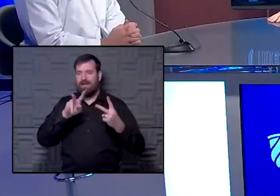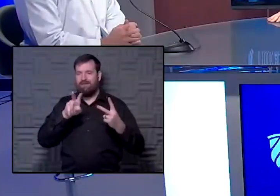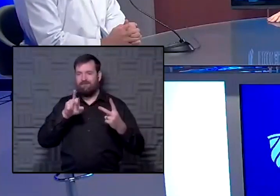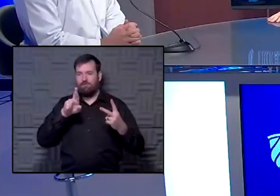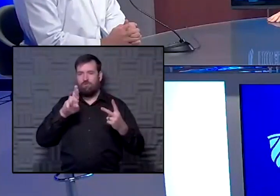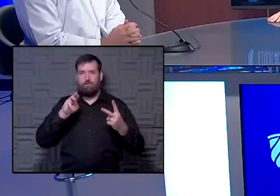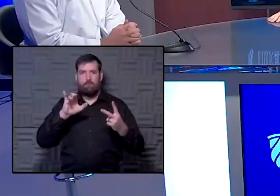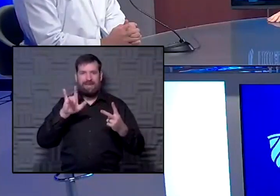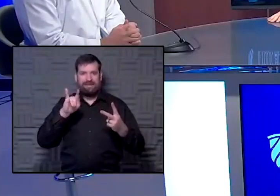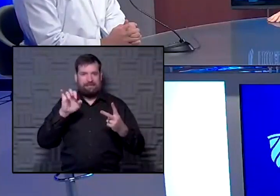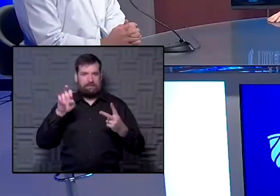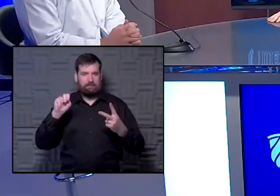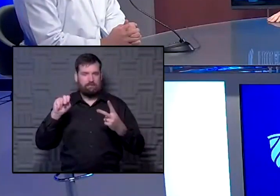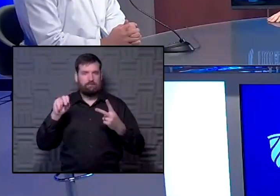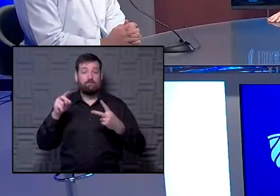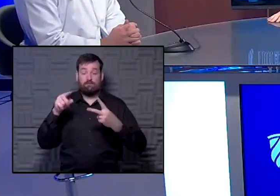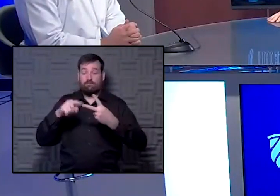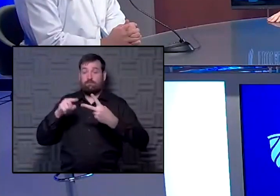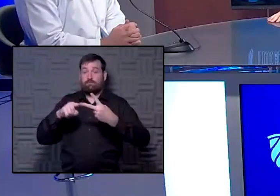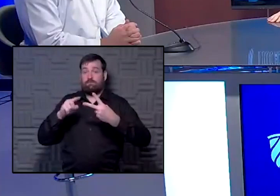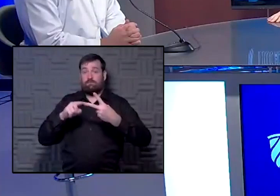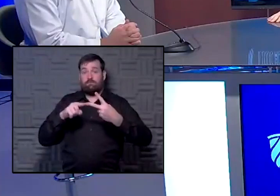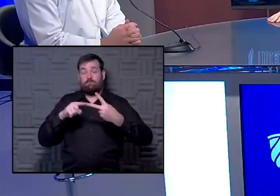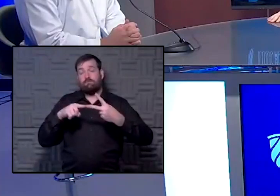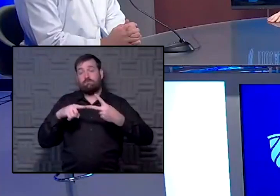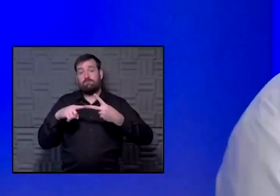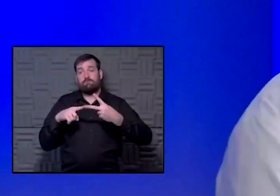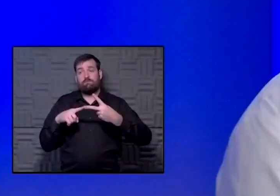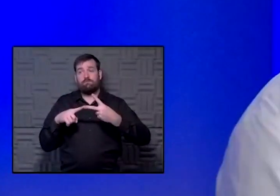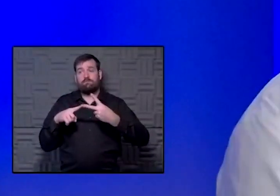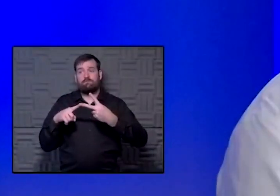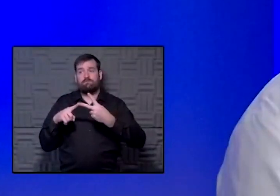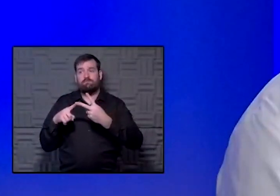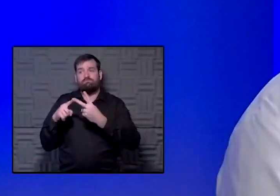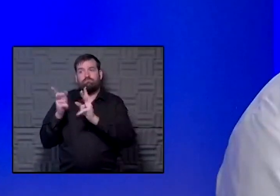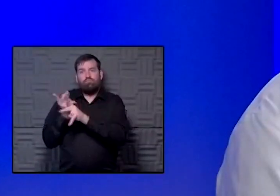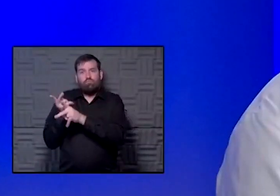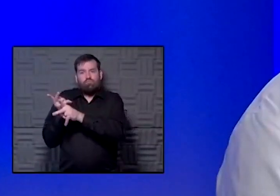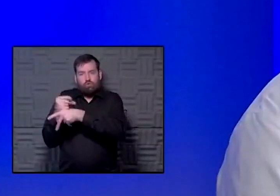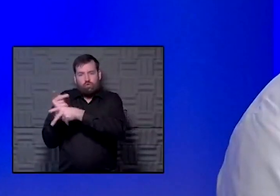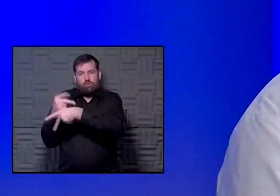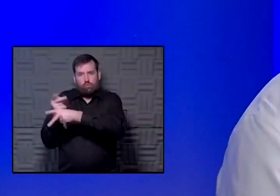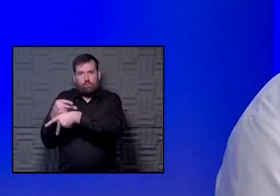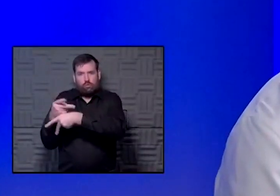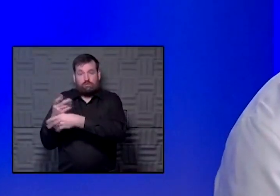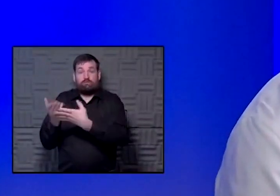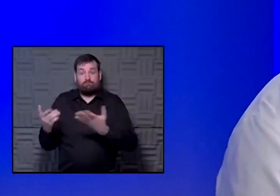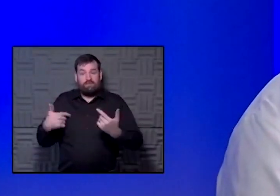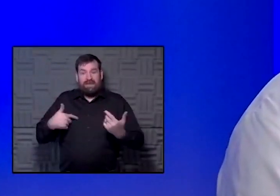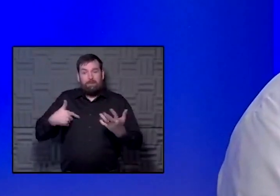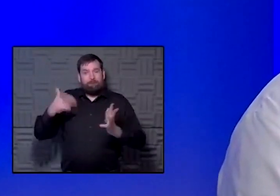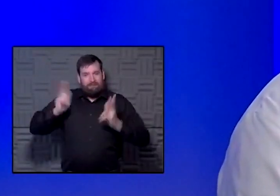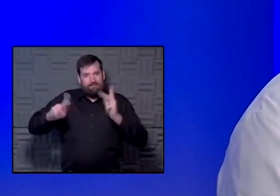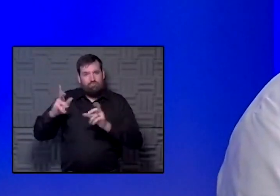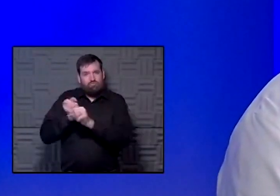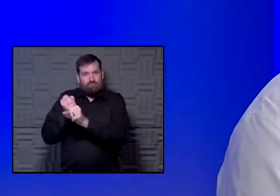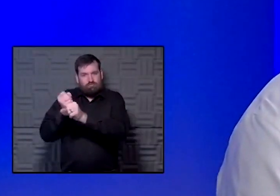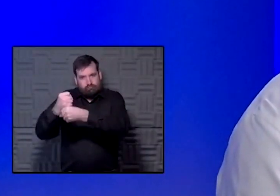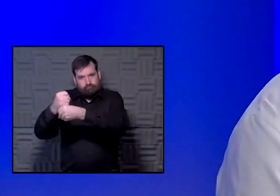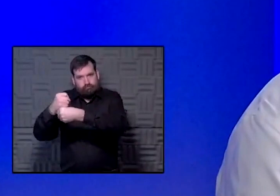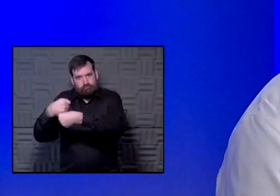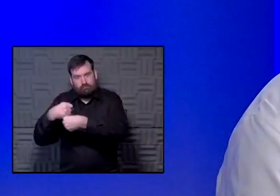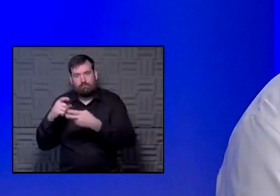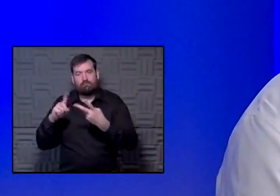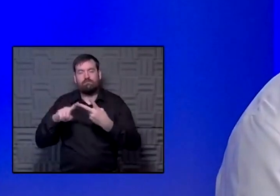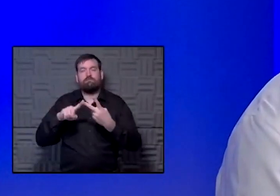that up. Well, ivermectin is it's a produced substance. It's made by man, essentially. It is